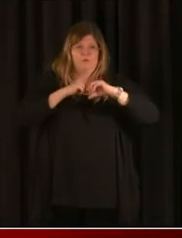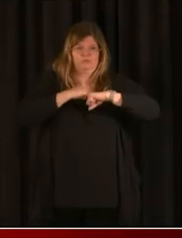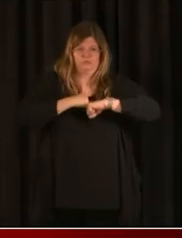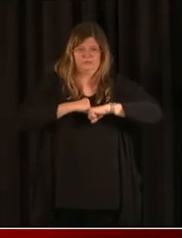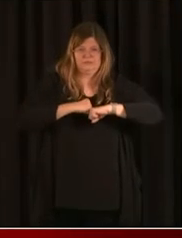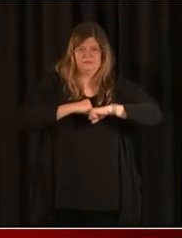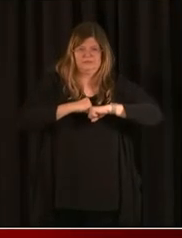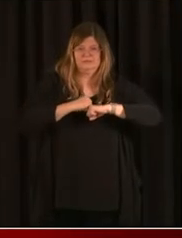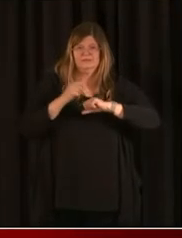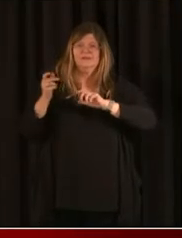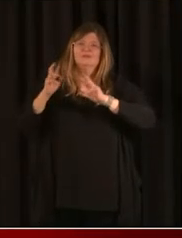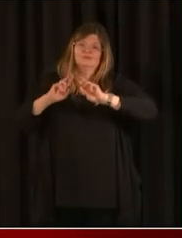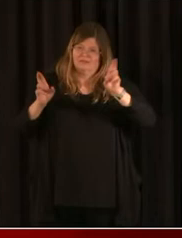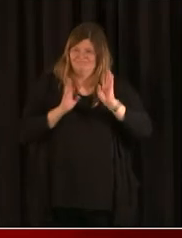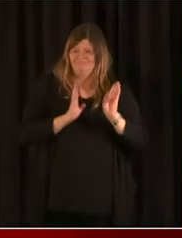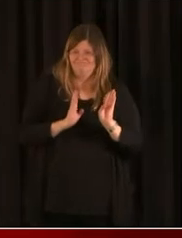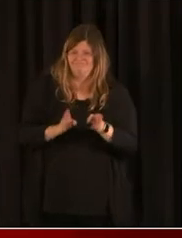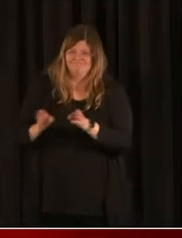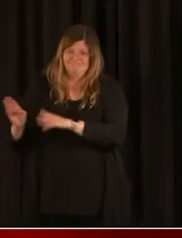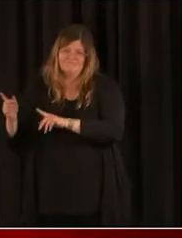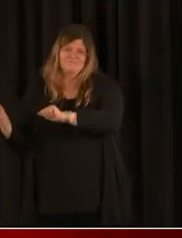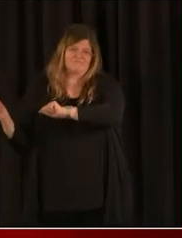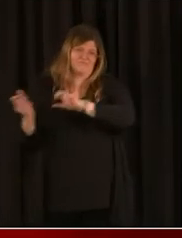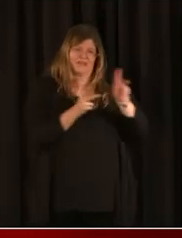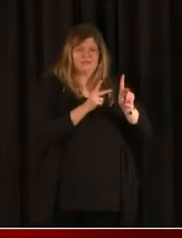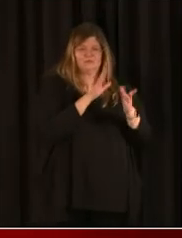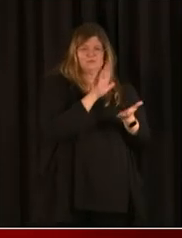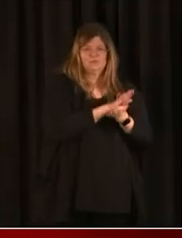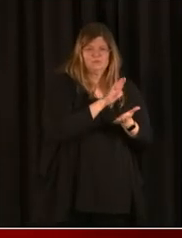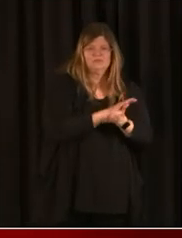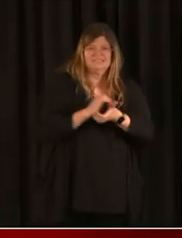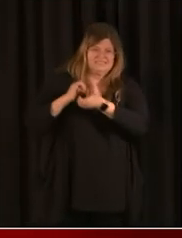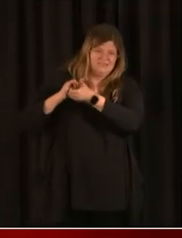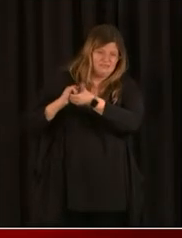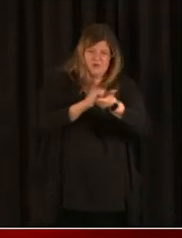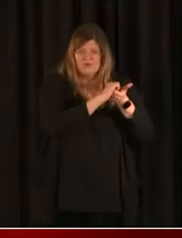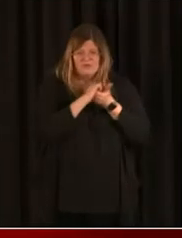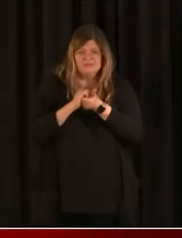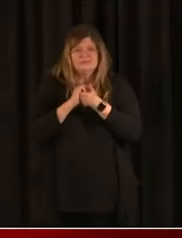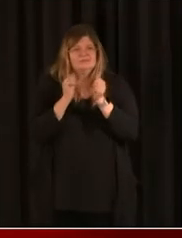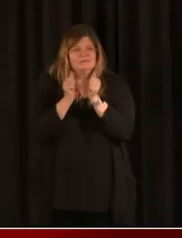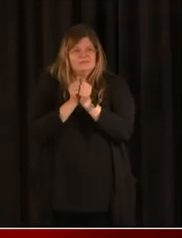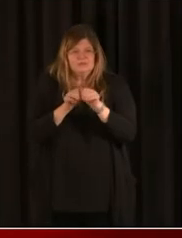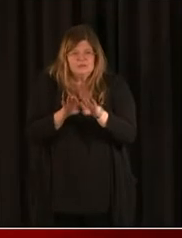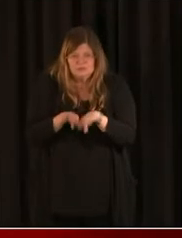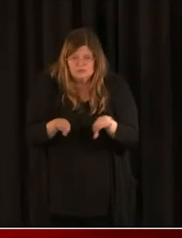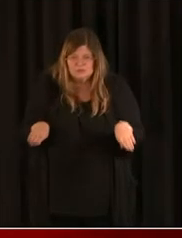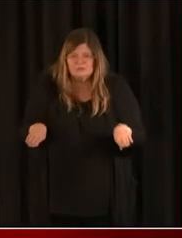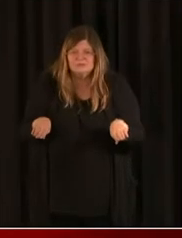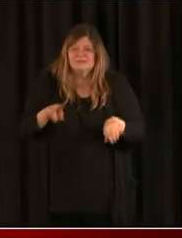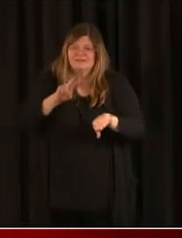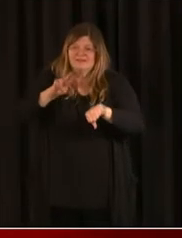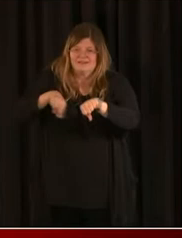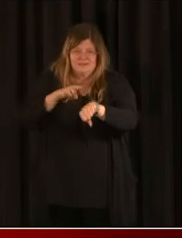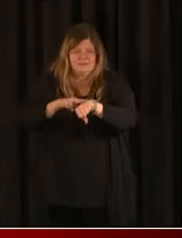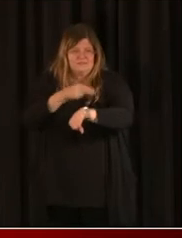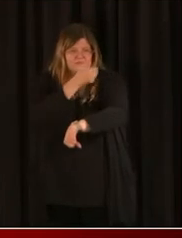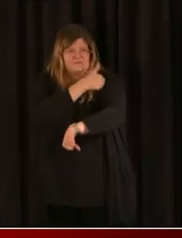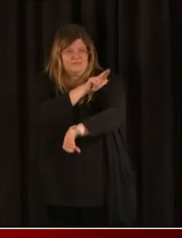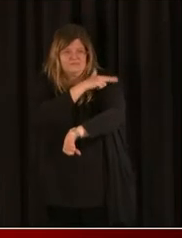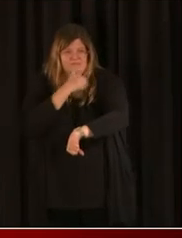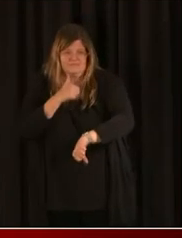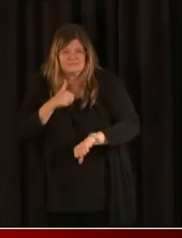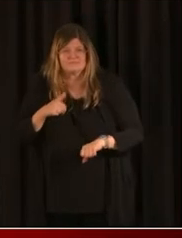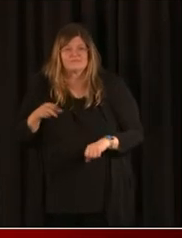to return to school. This program is administered in partnership with Children's National Hospital. And it